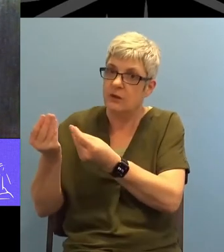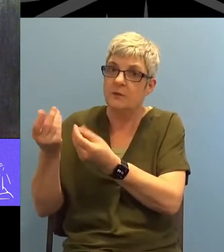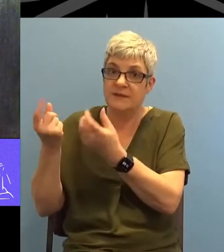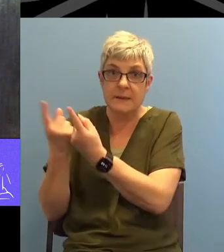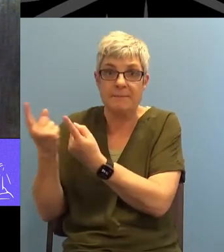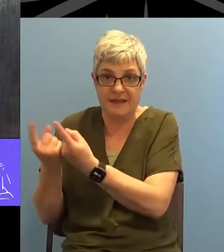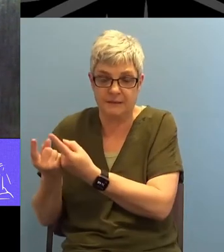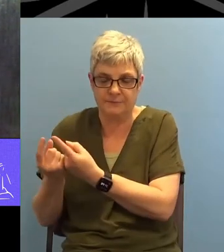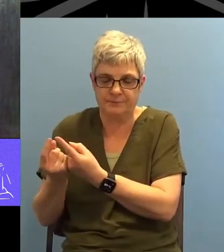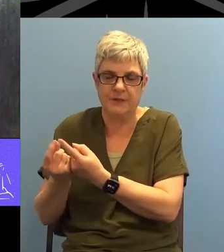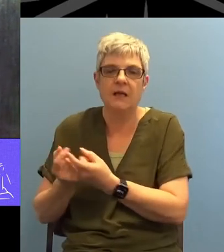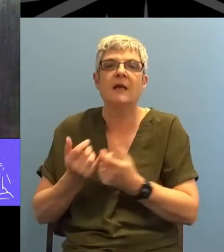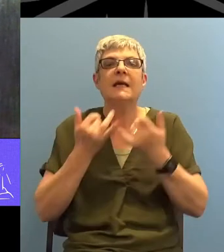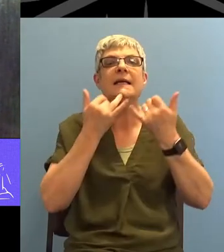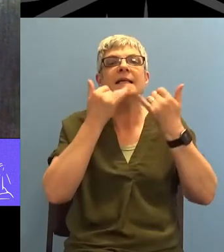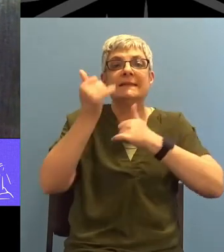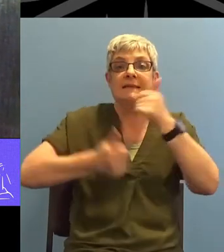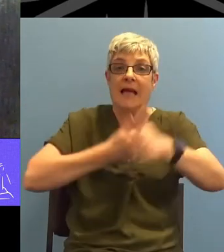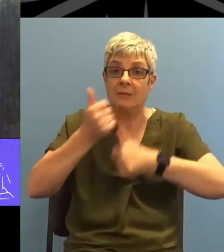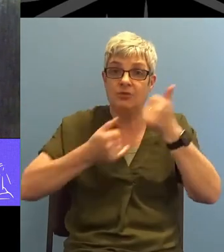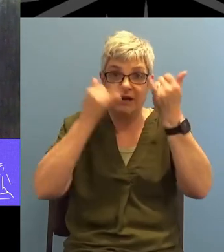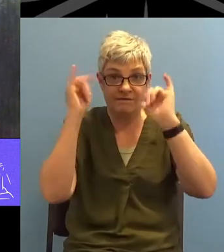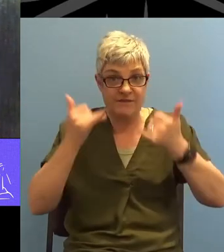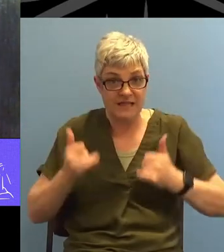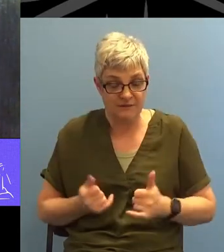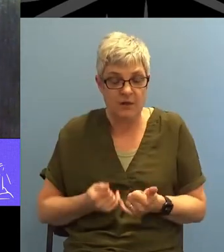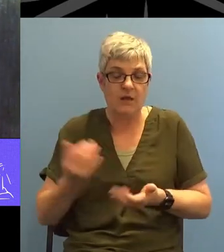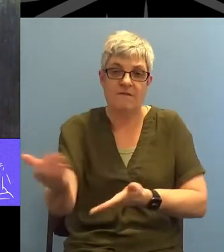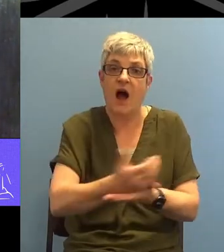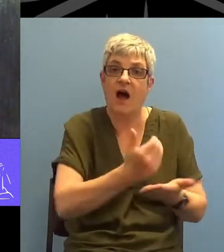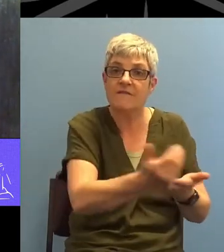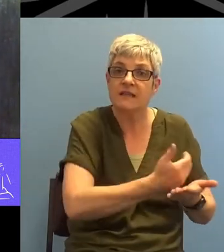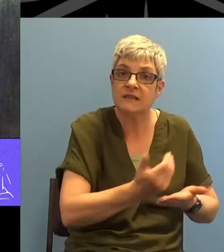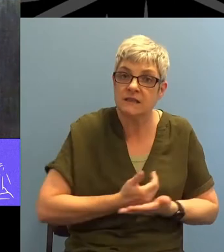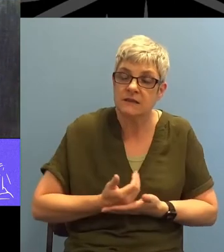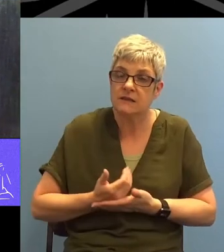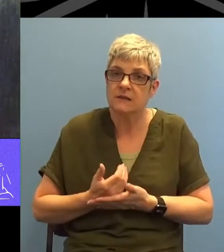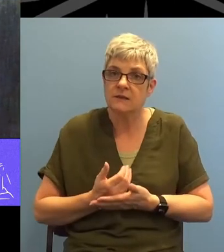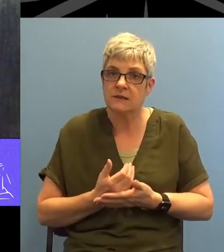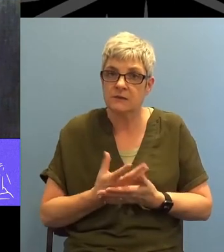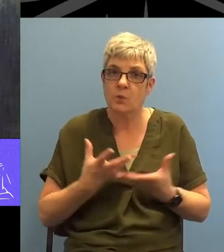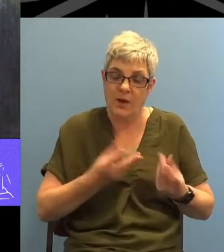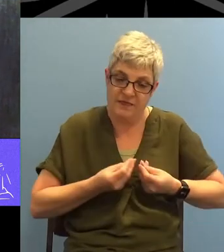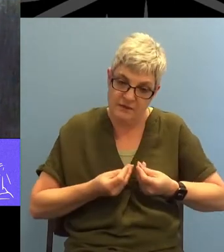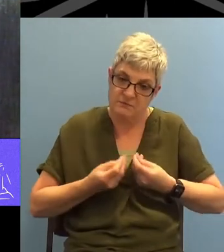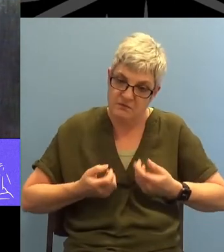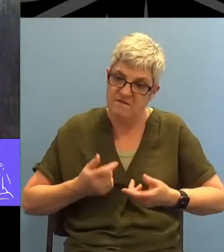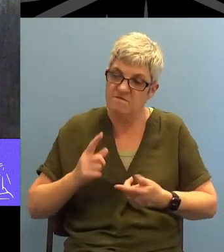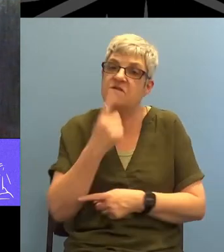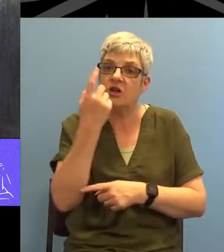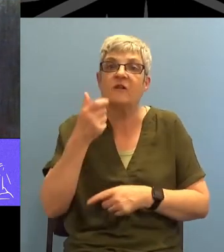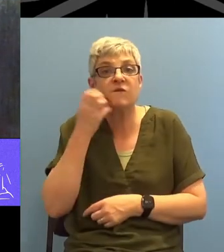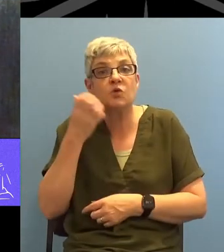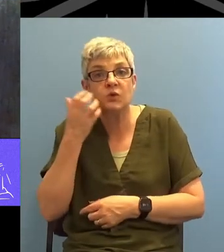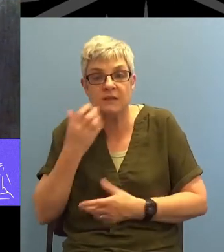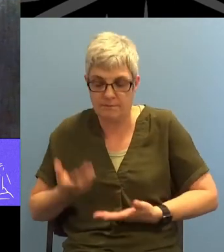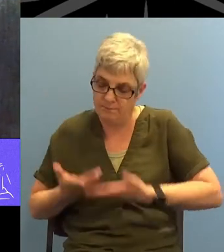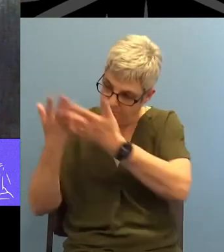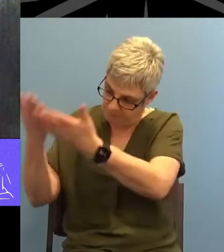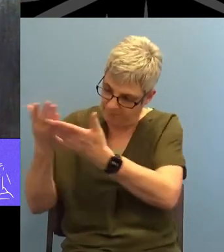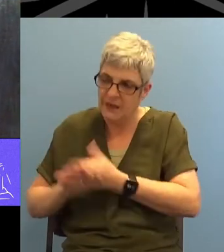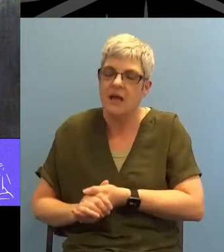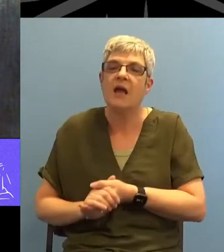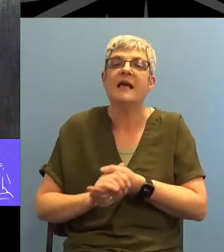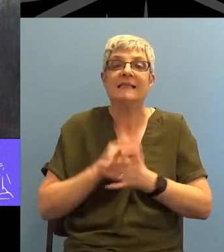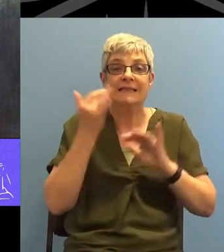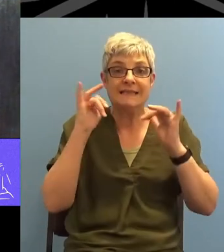the festival of harvest with the first fruits of the crops you sow in your field. Celebrate the festival of